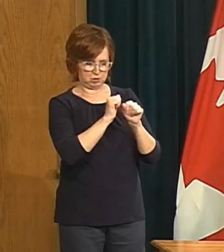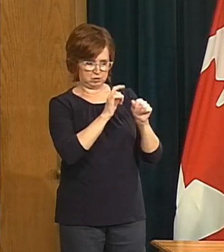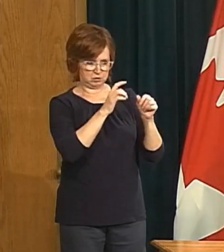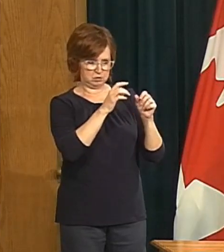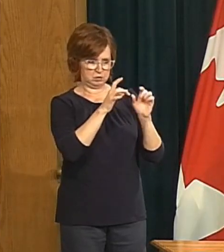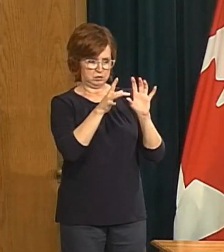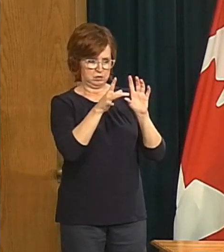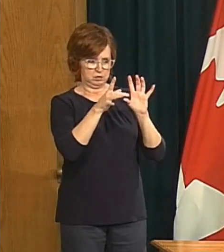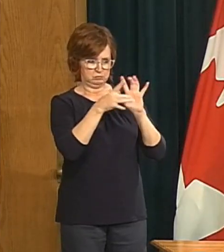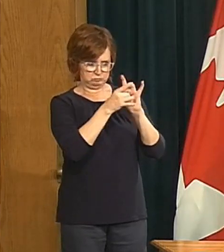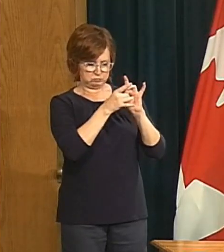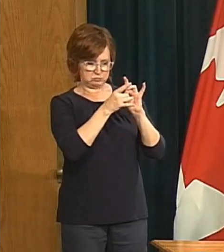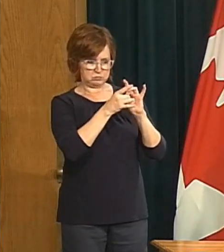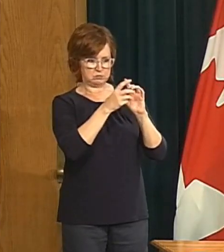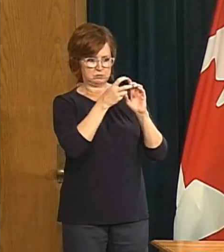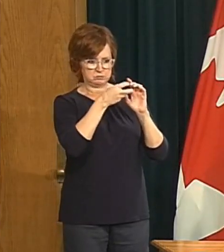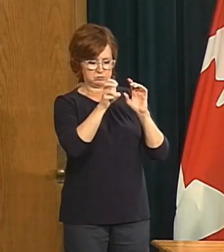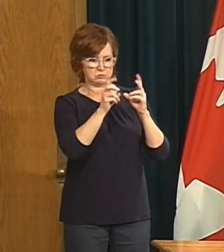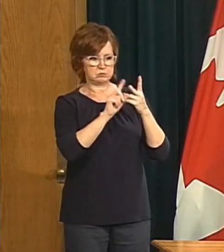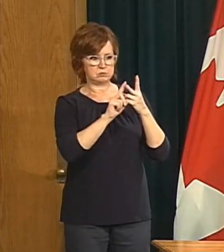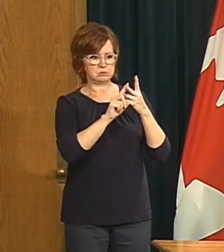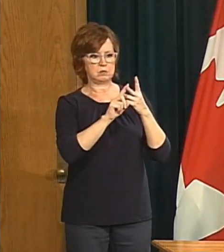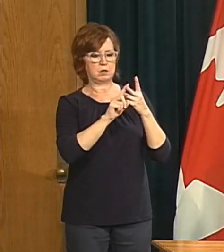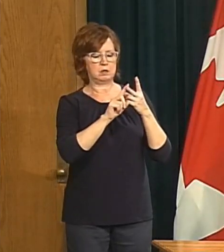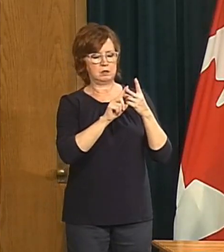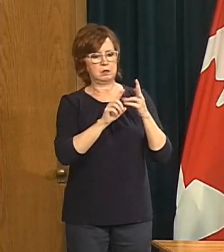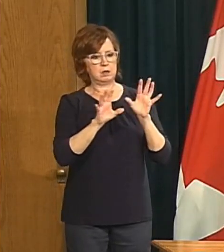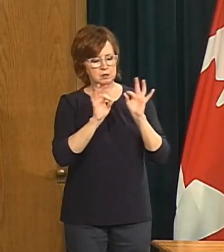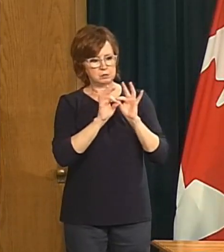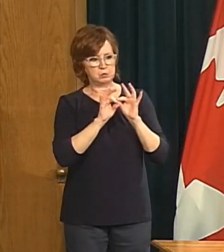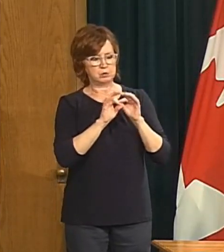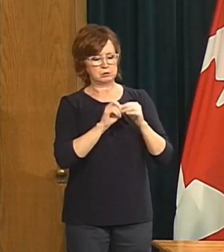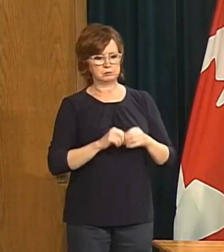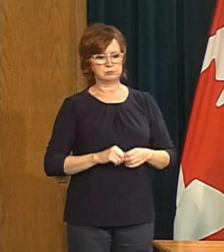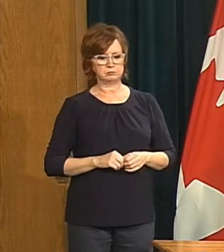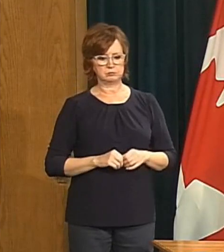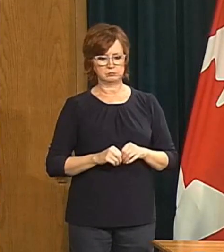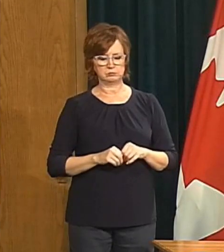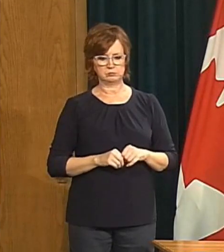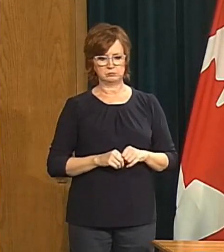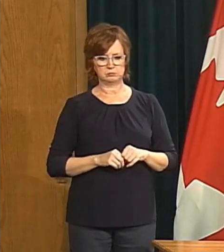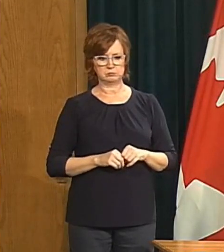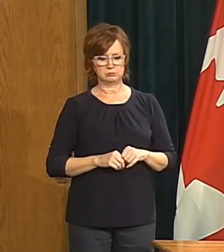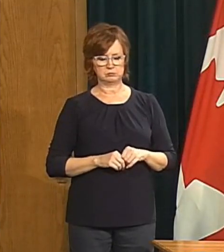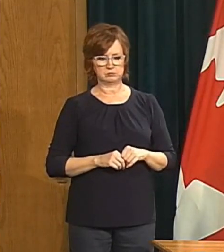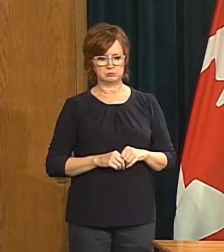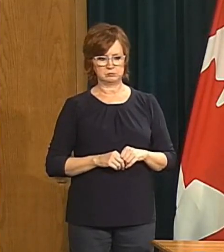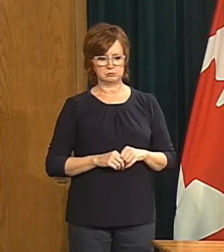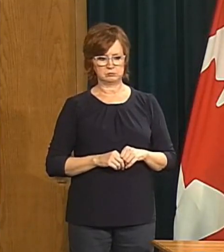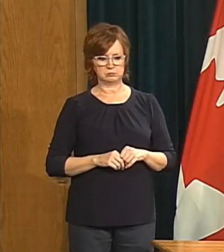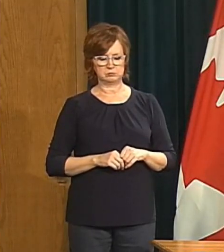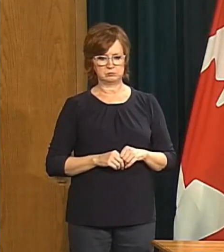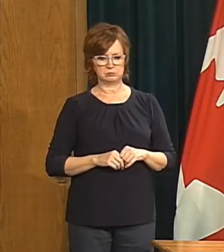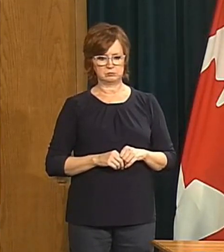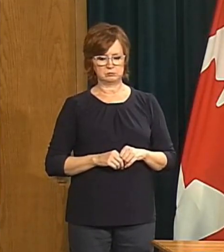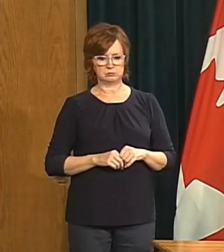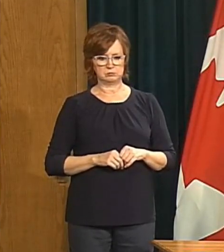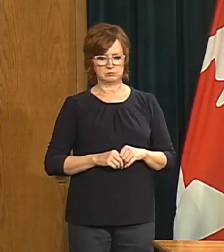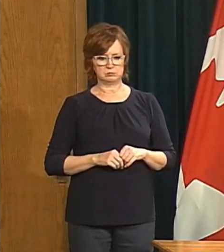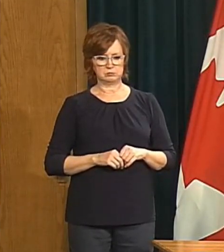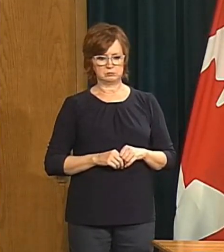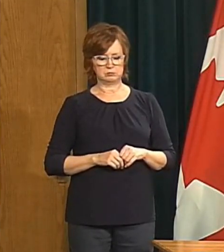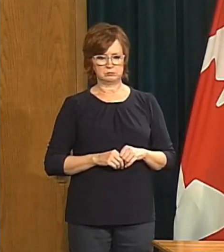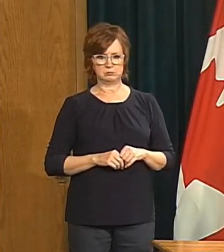see that curve flattened by no further transmission. We also know that unfortunately when there's group events, the transmission can be